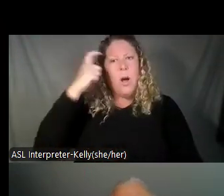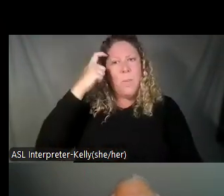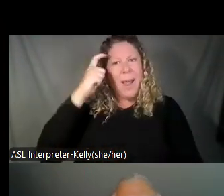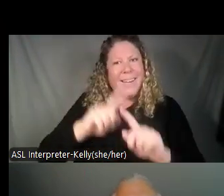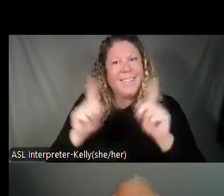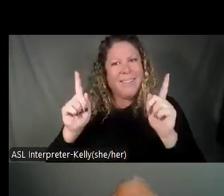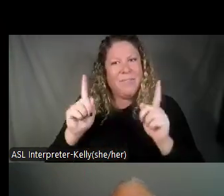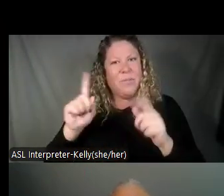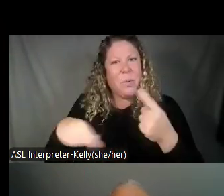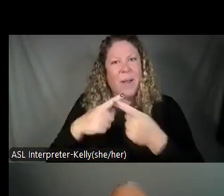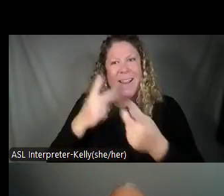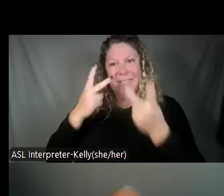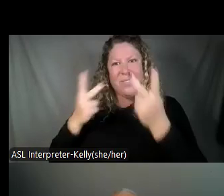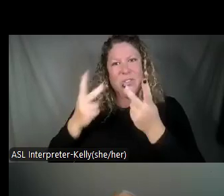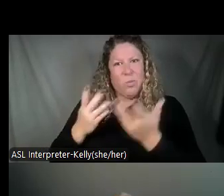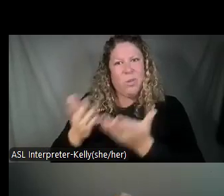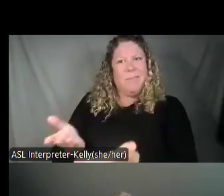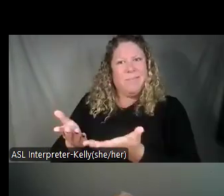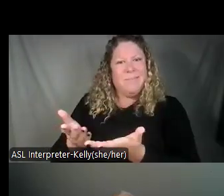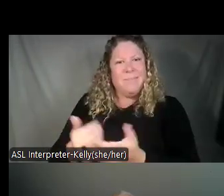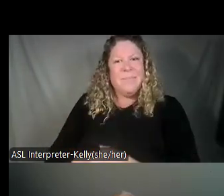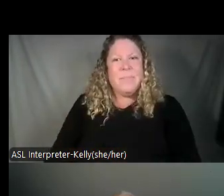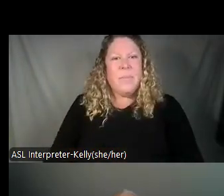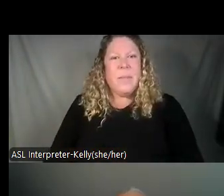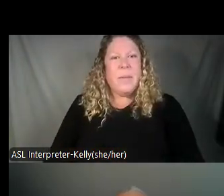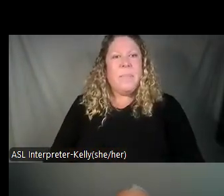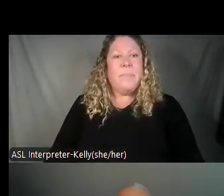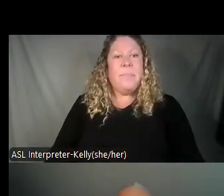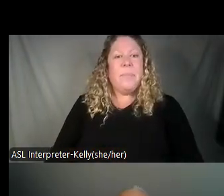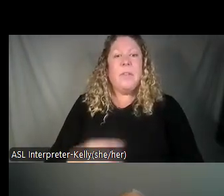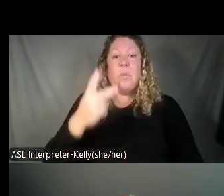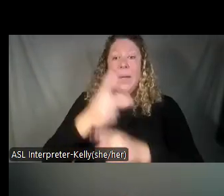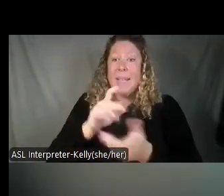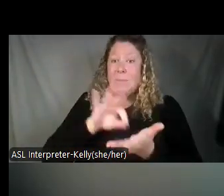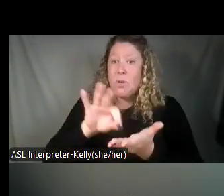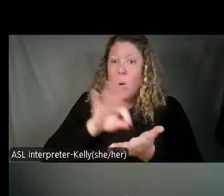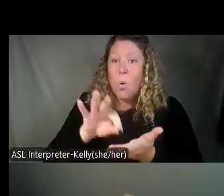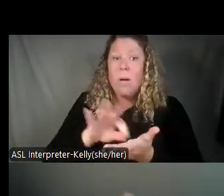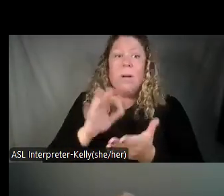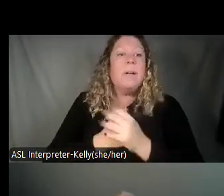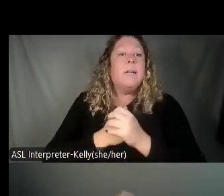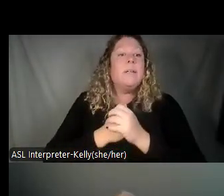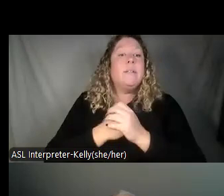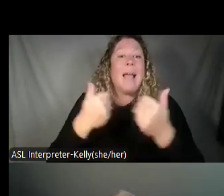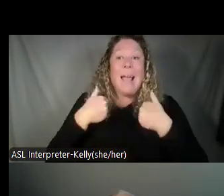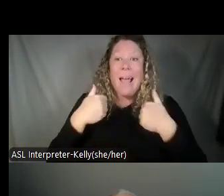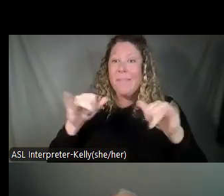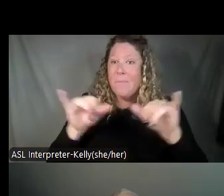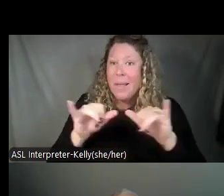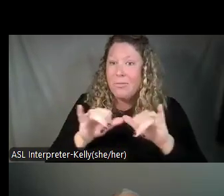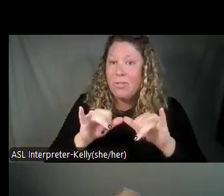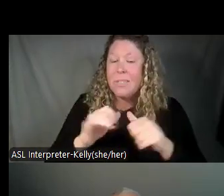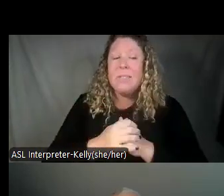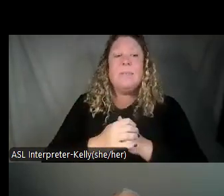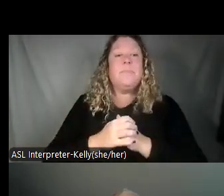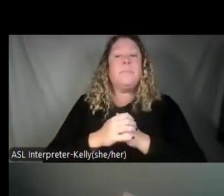visual information. And so to be able to keep score, to be able to have those metrics so that people